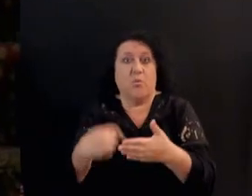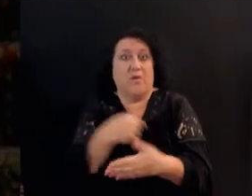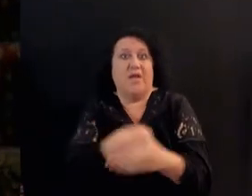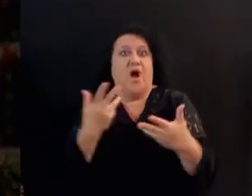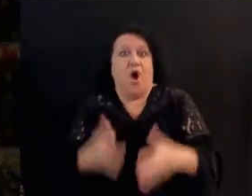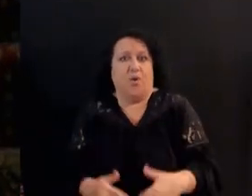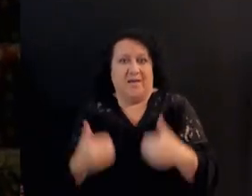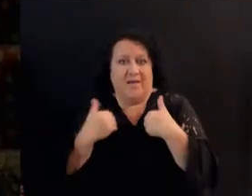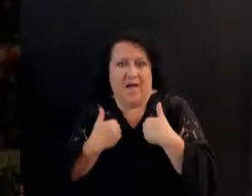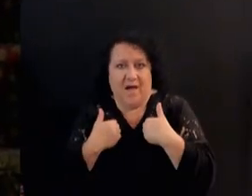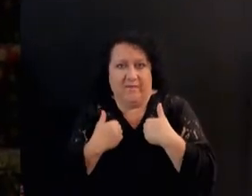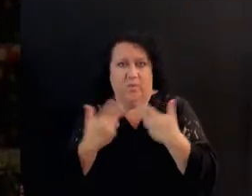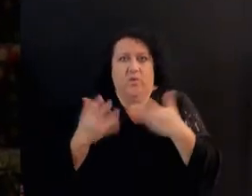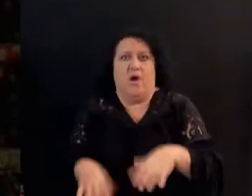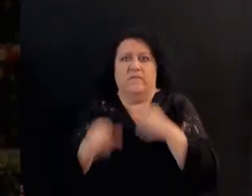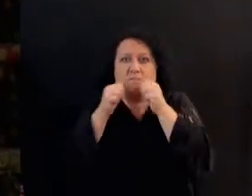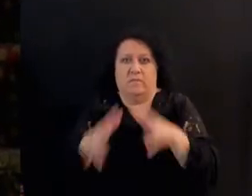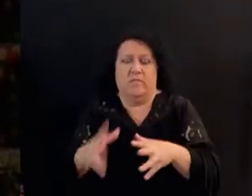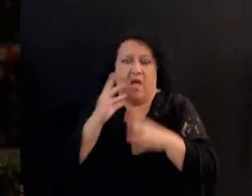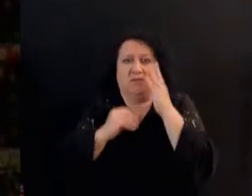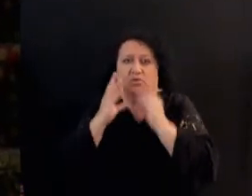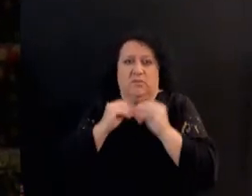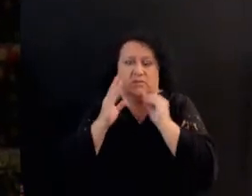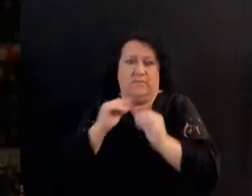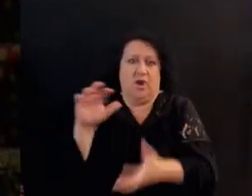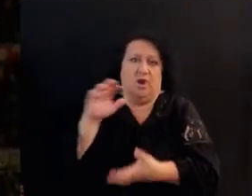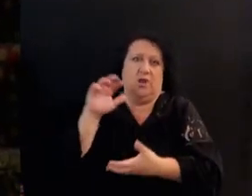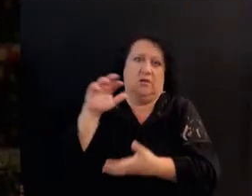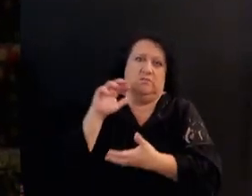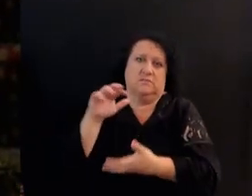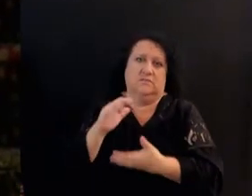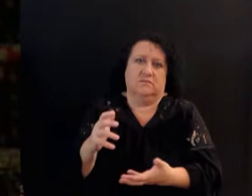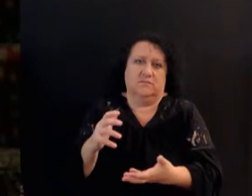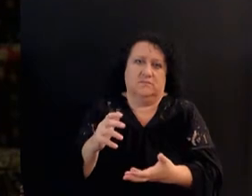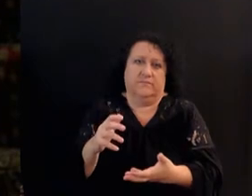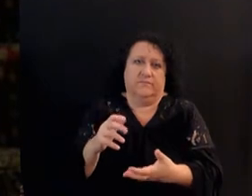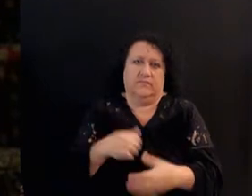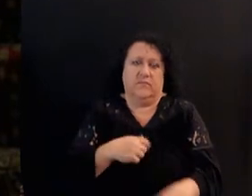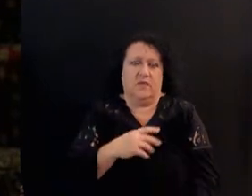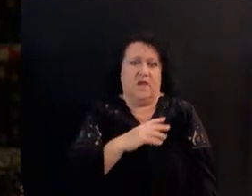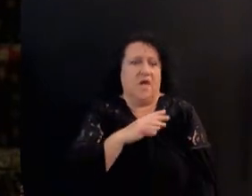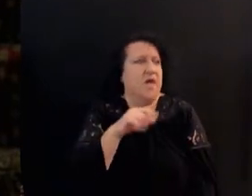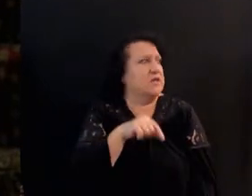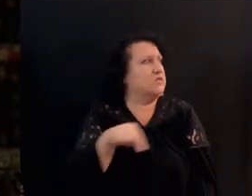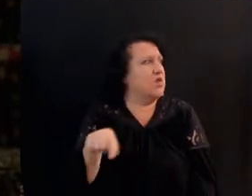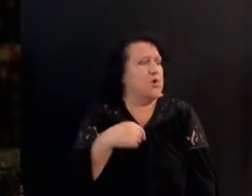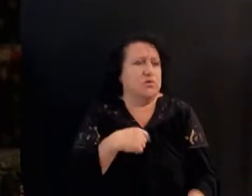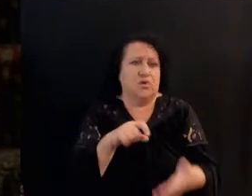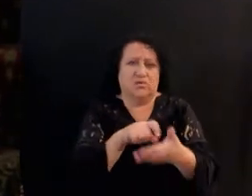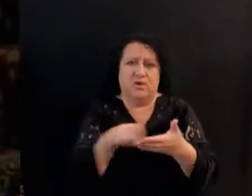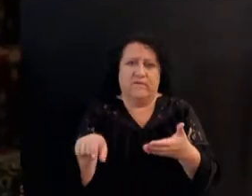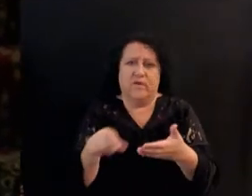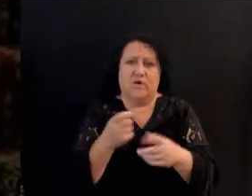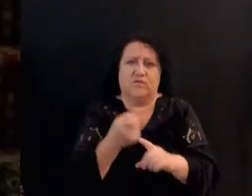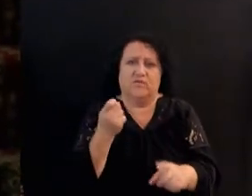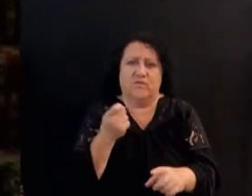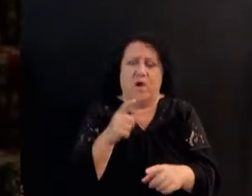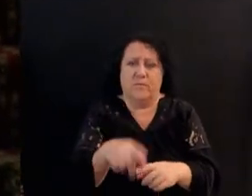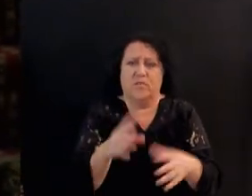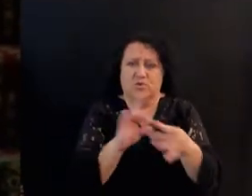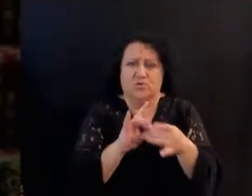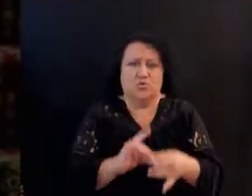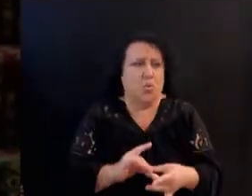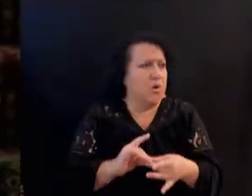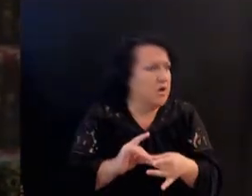comes to us from Numbers chapter 11. And just real briefly, to share just a couple of verses from that story. This